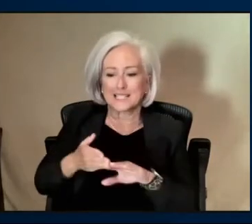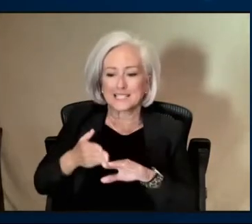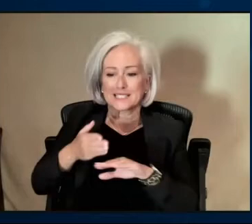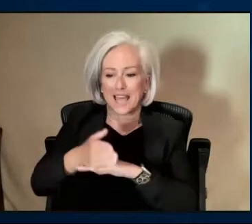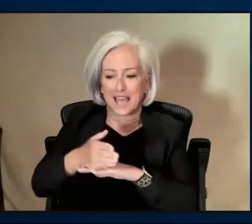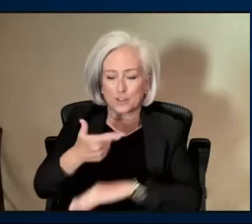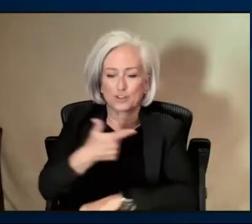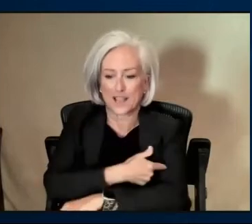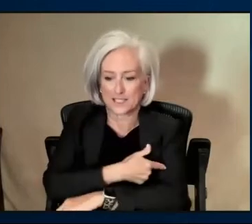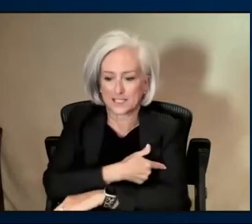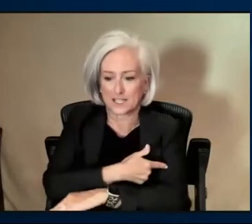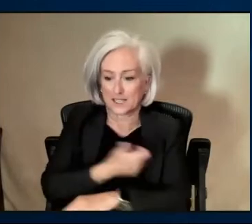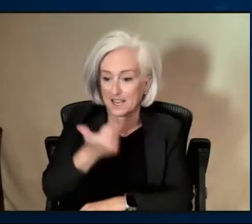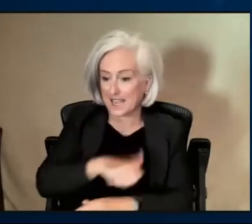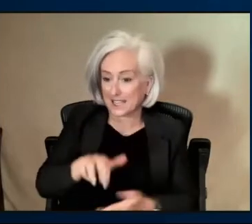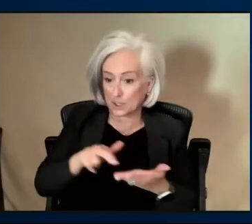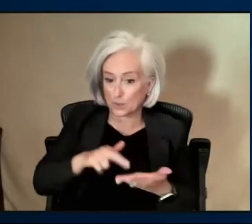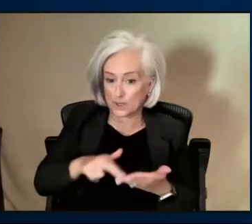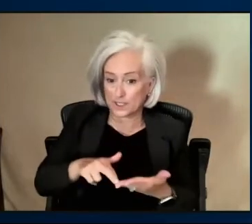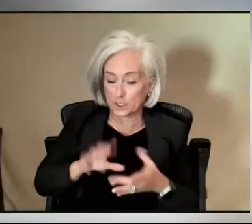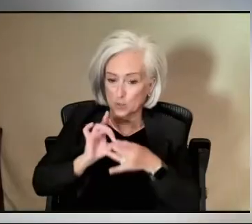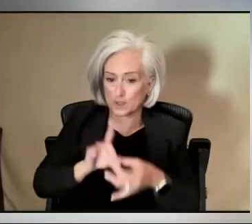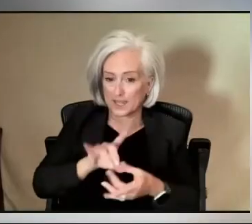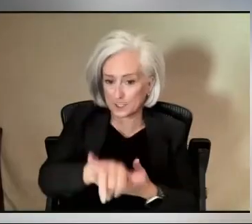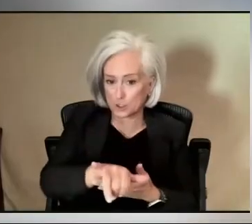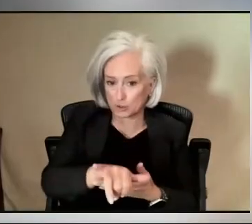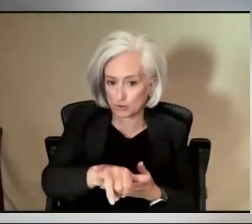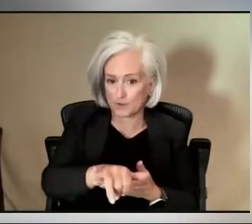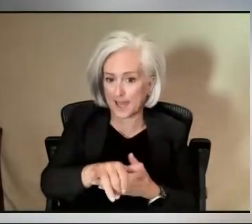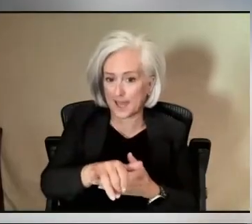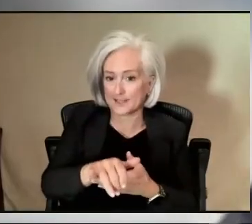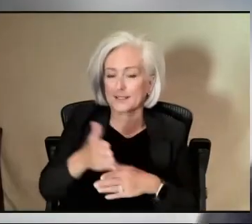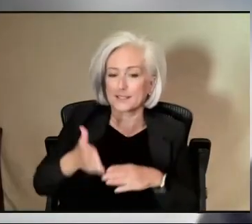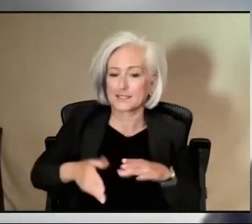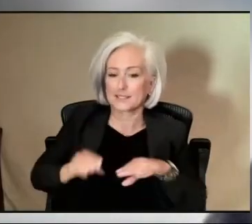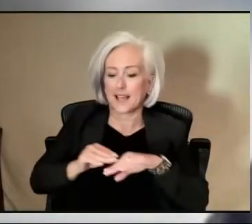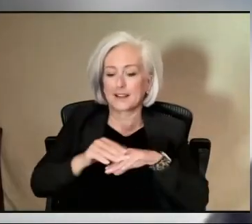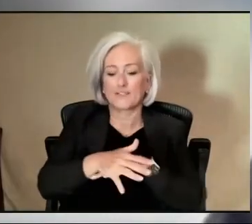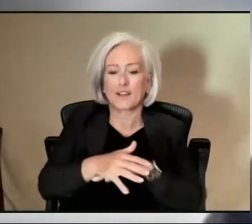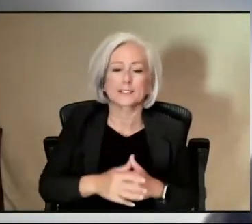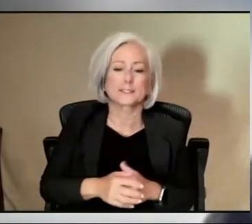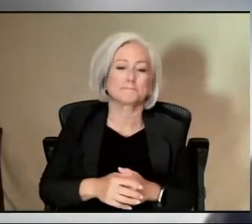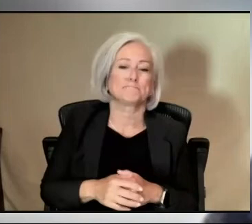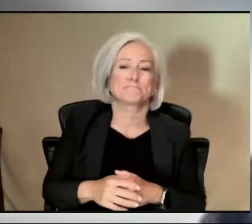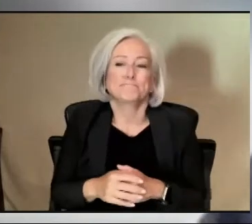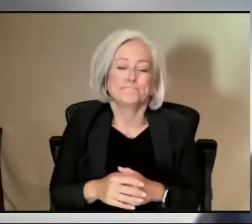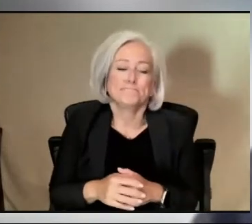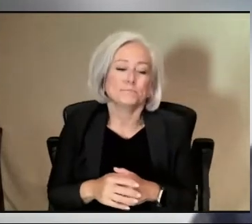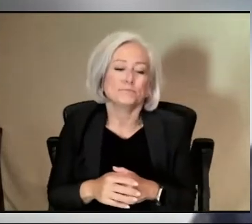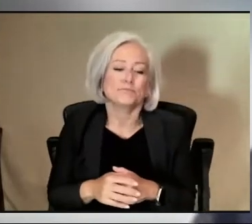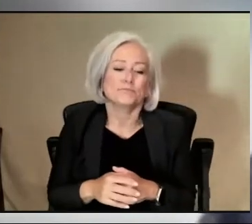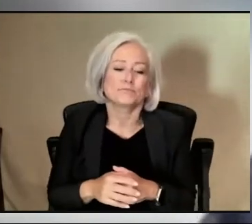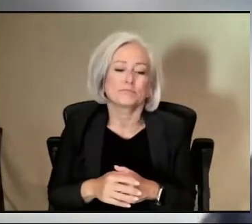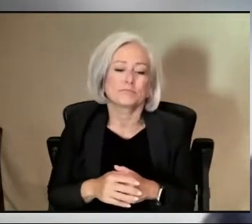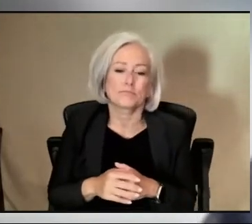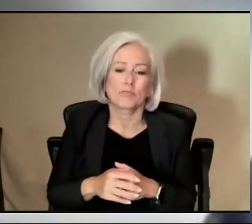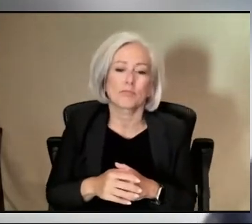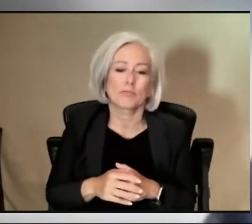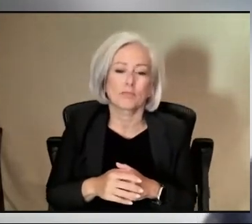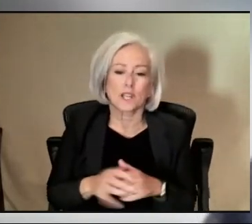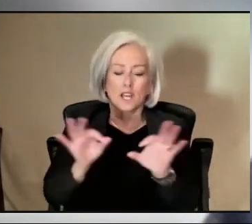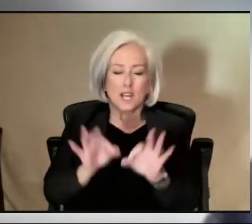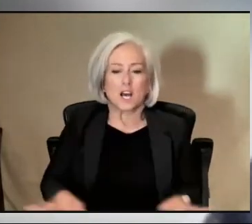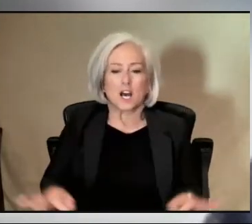side effect. Sure, happy to. Let me start by saying a critical mistake that